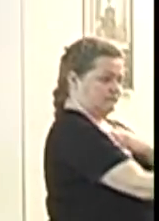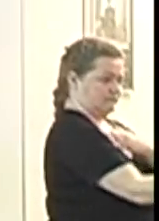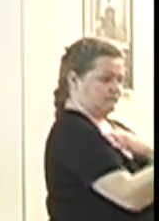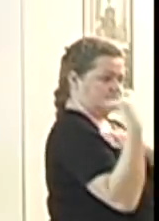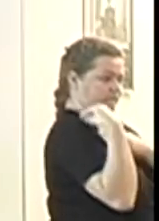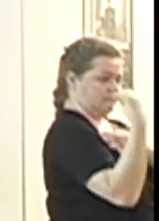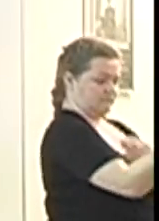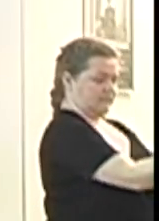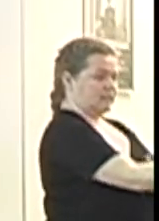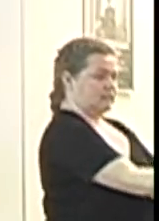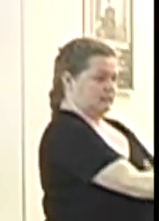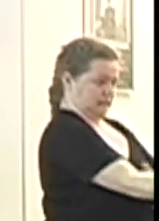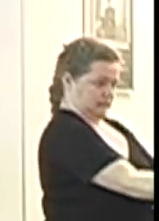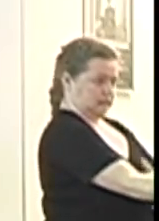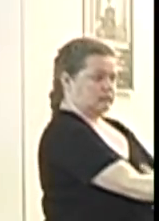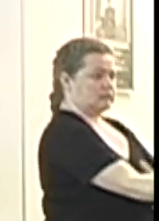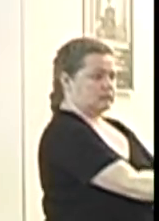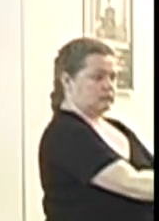the elbow.